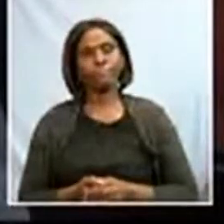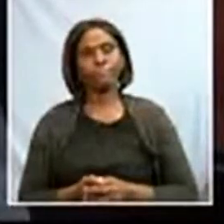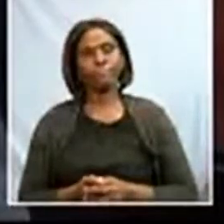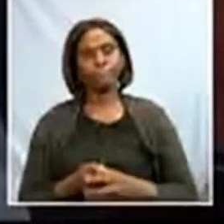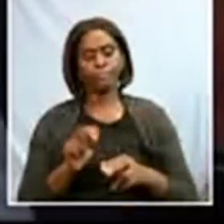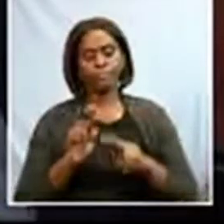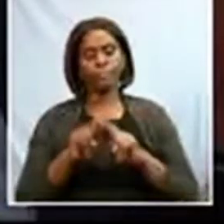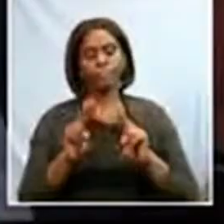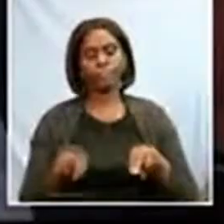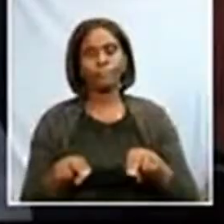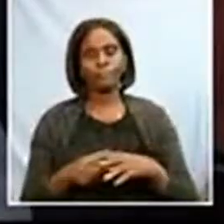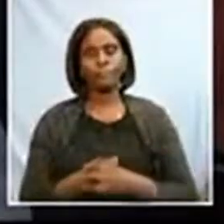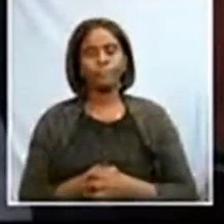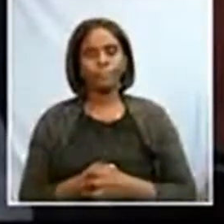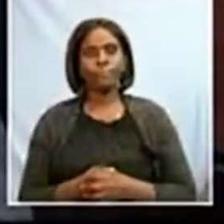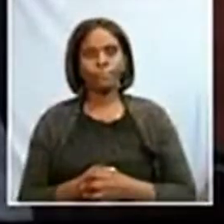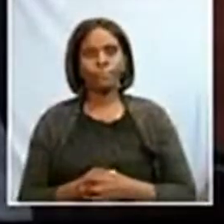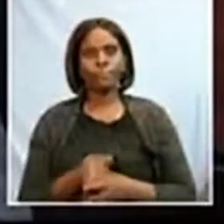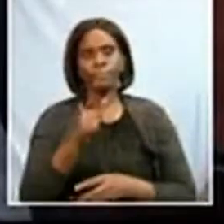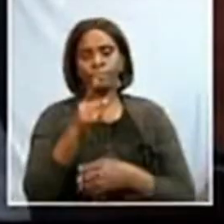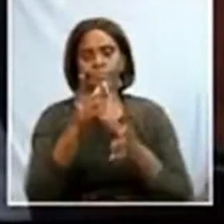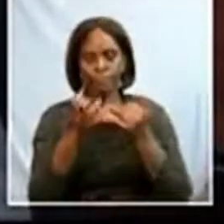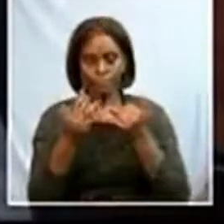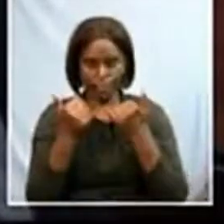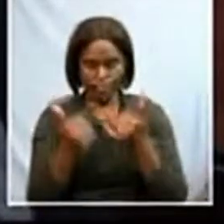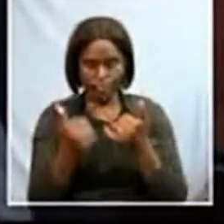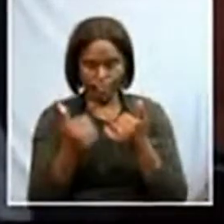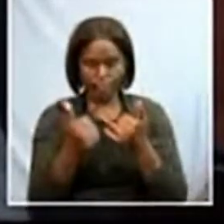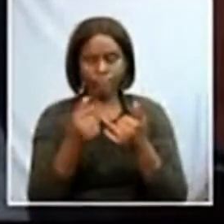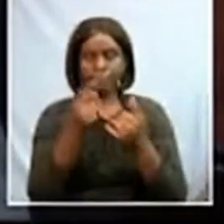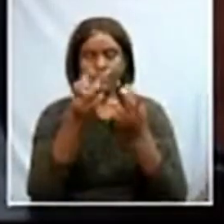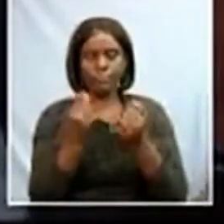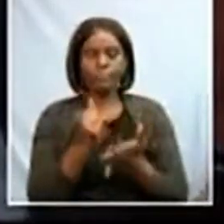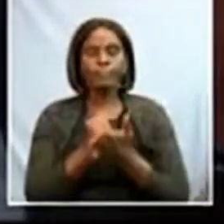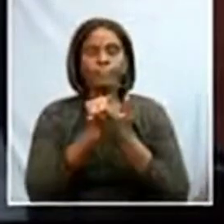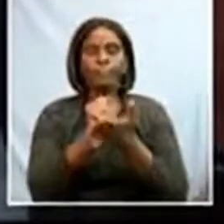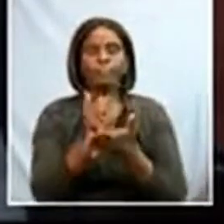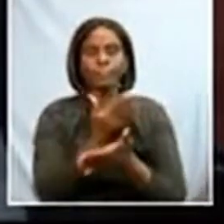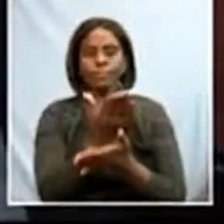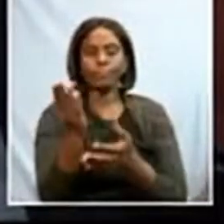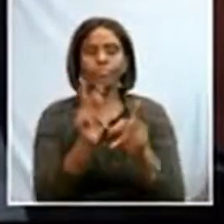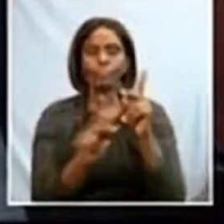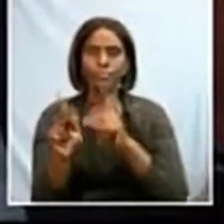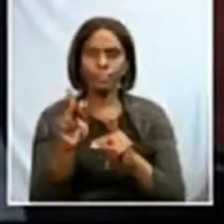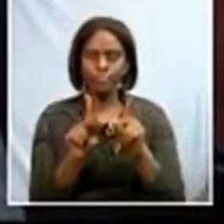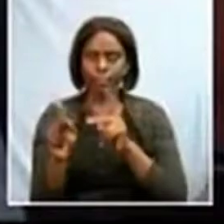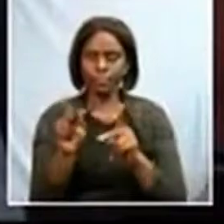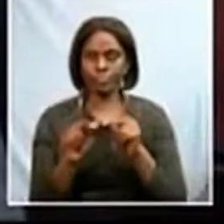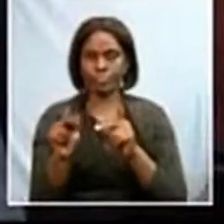Chair, you want to help these people.